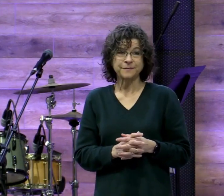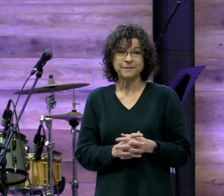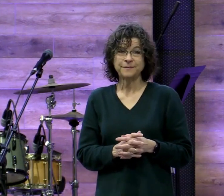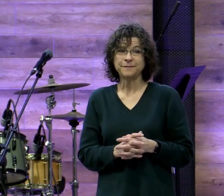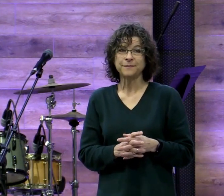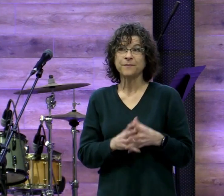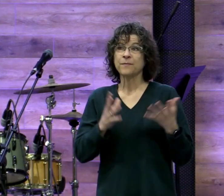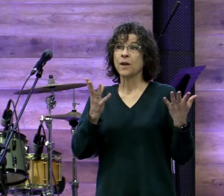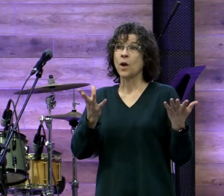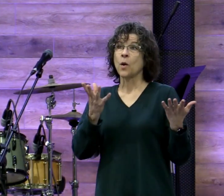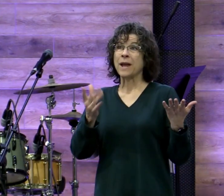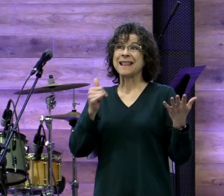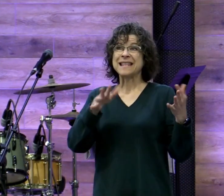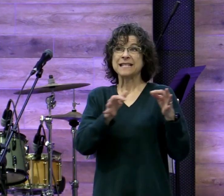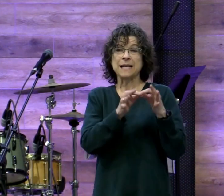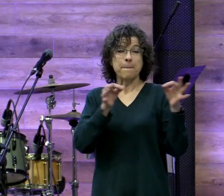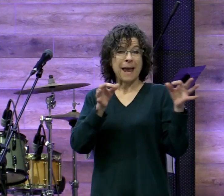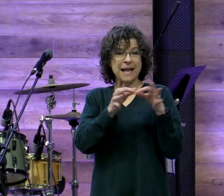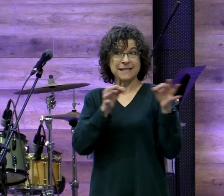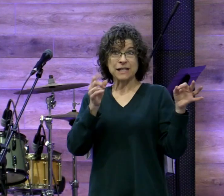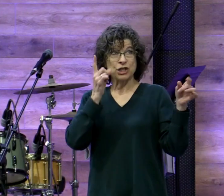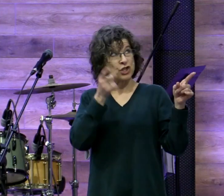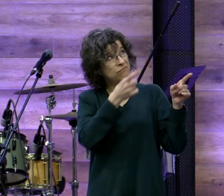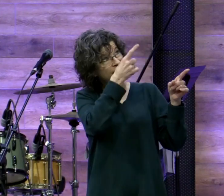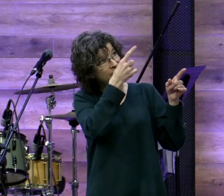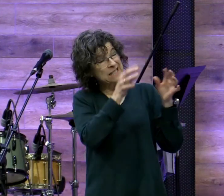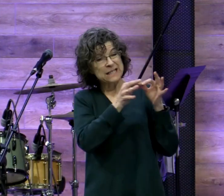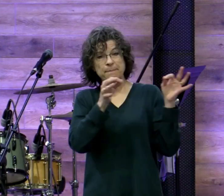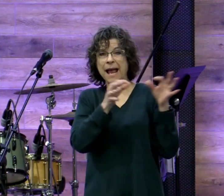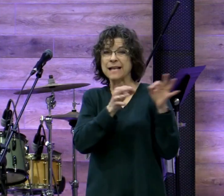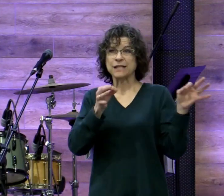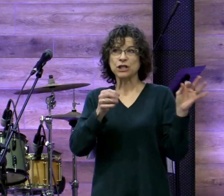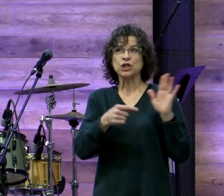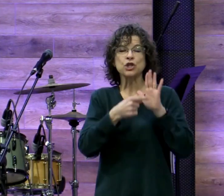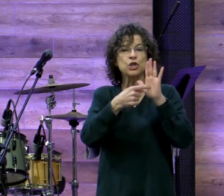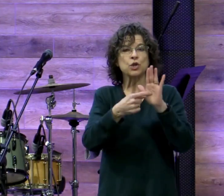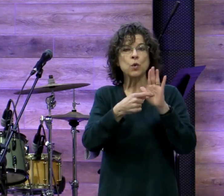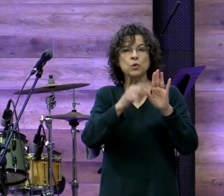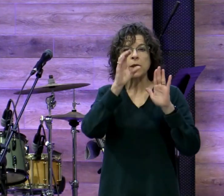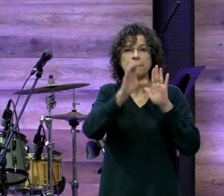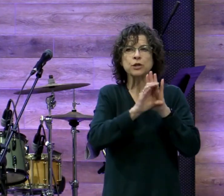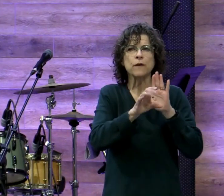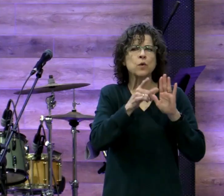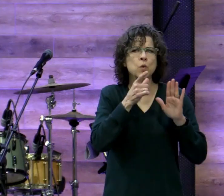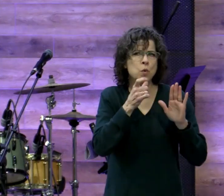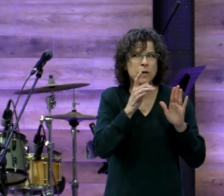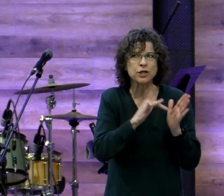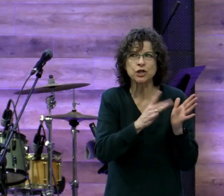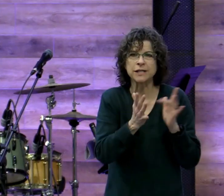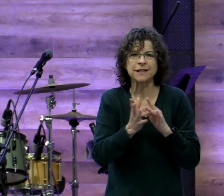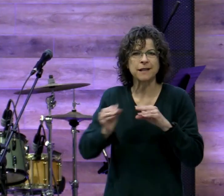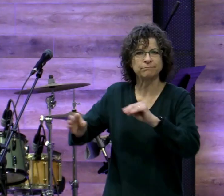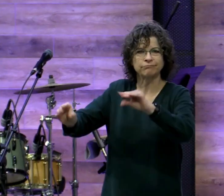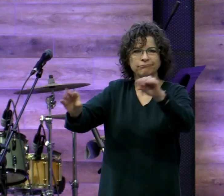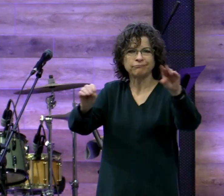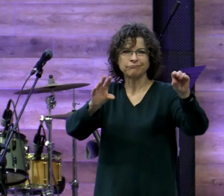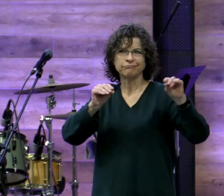this passage, I think, is just an incredible picture of who Jesus is.